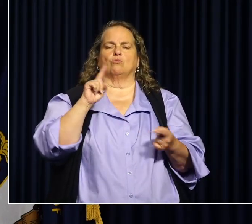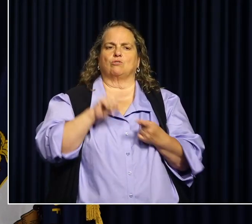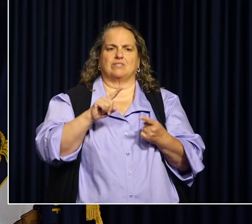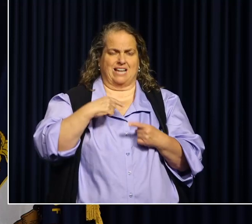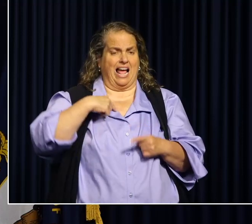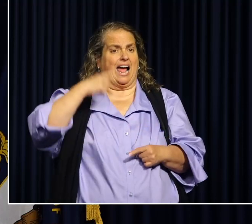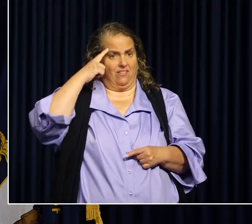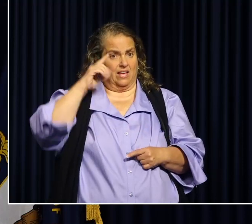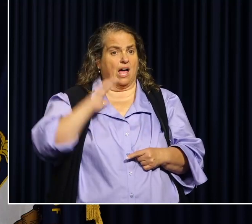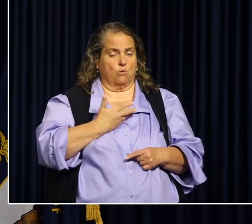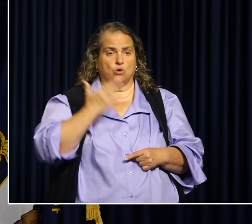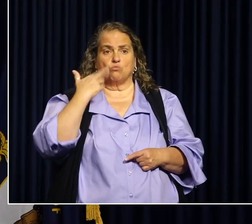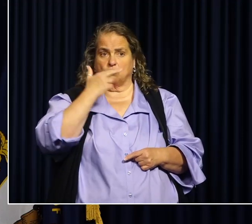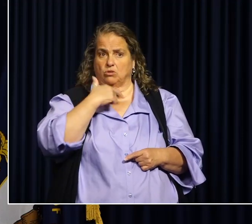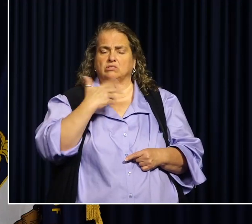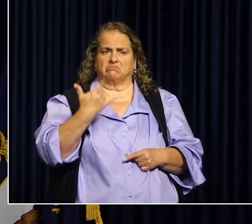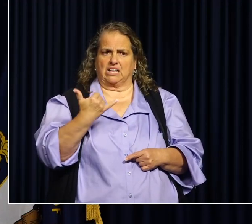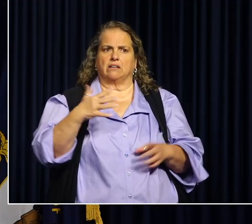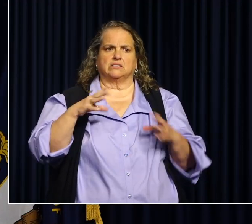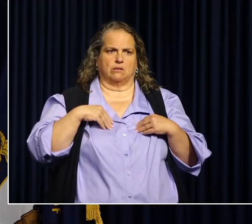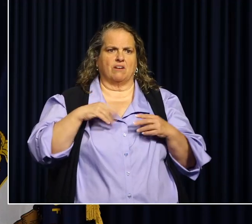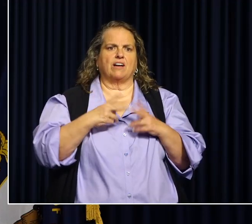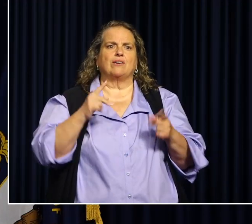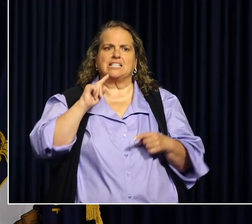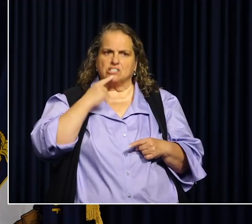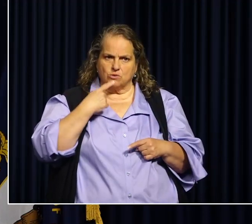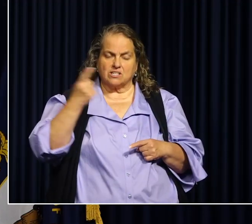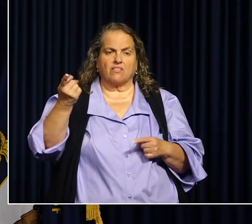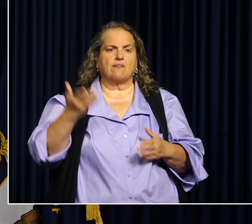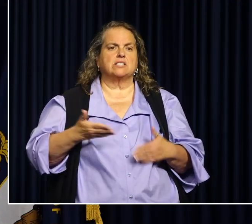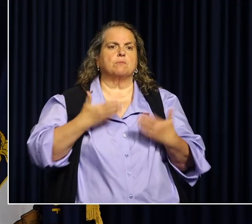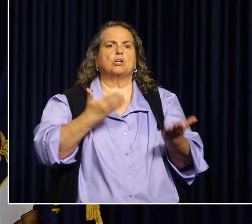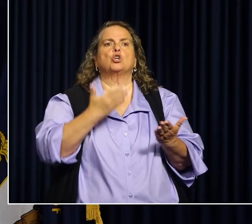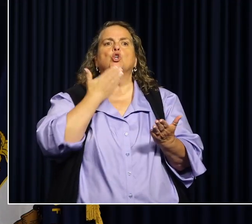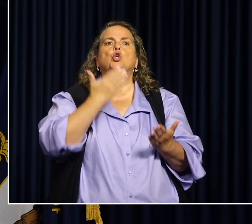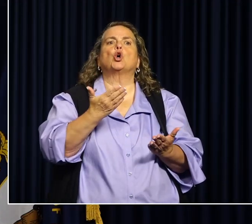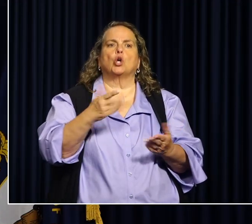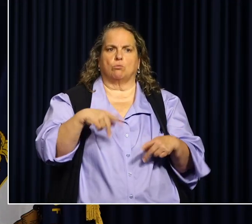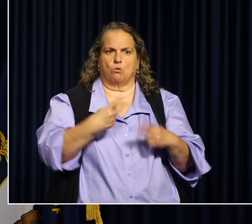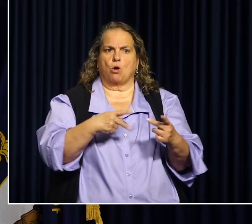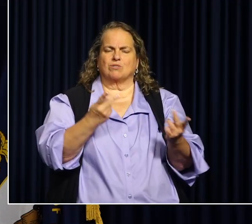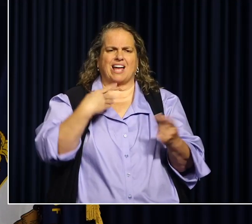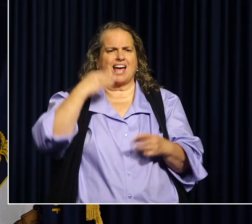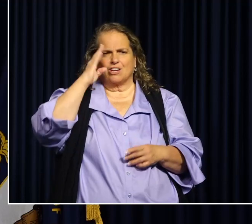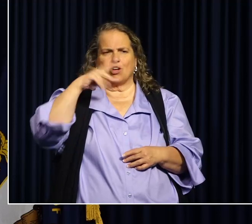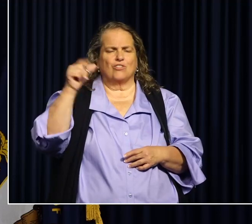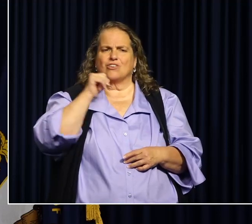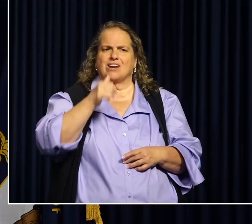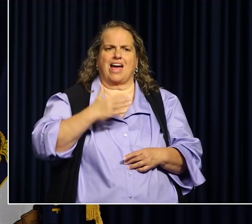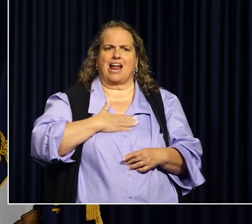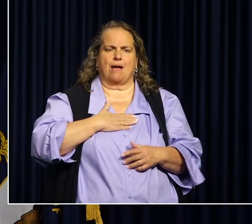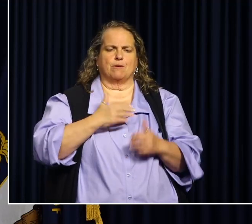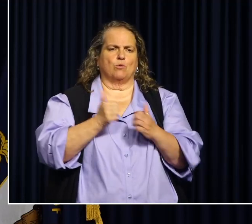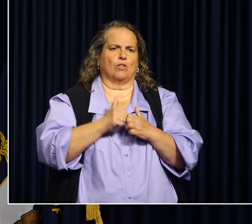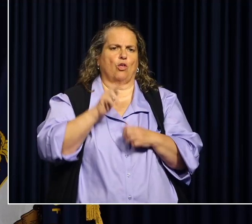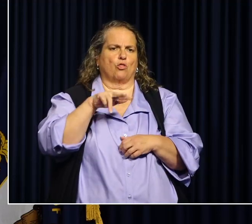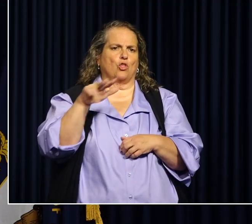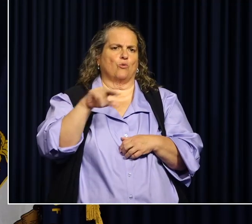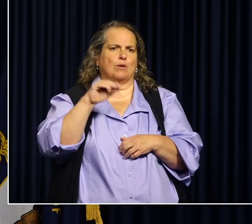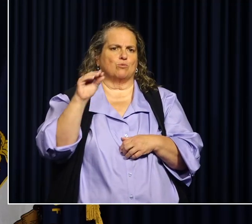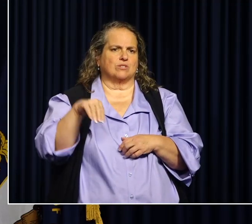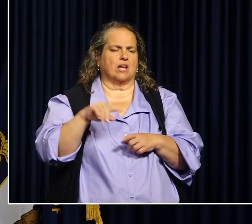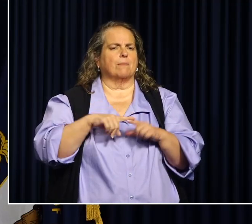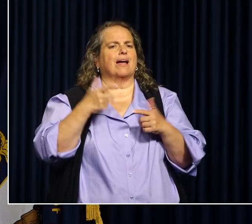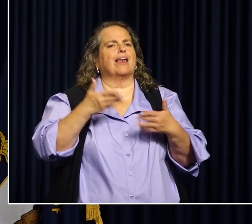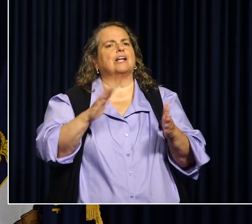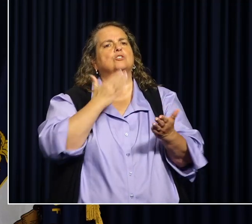taken this seriously. I believe they have submitted really good proposals. I know they're not happy about the 33%, but let's prove that we